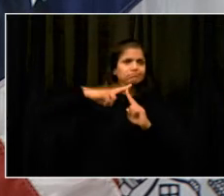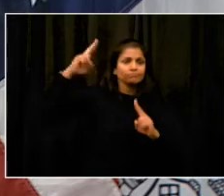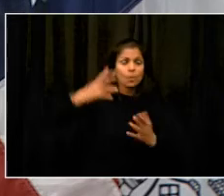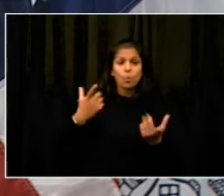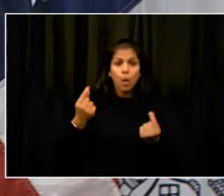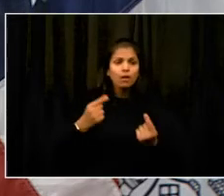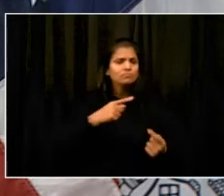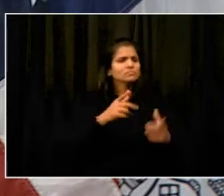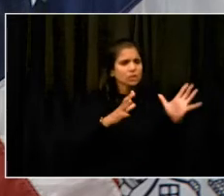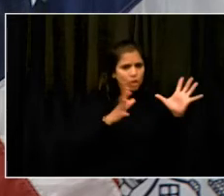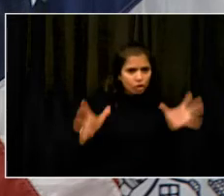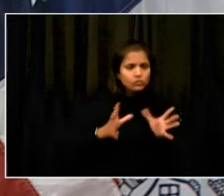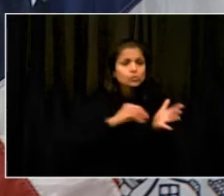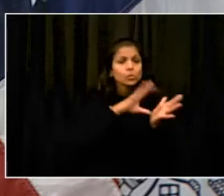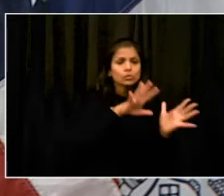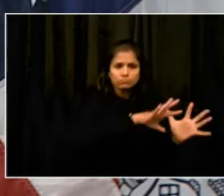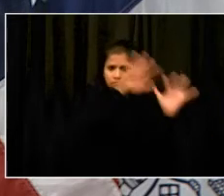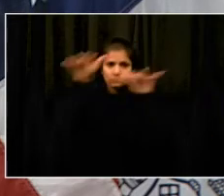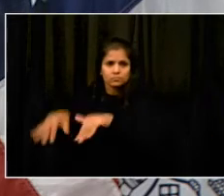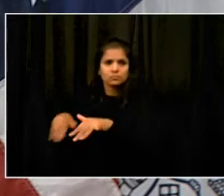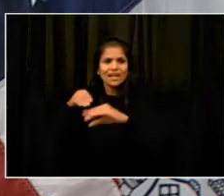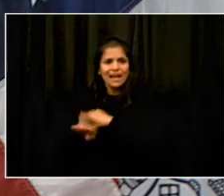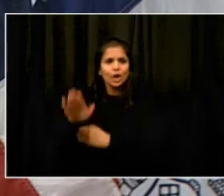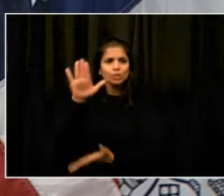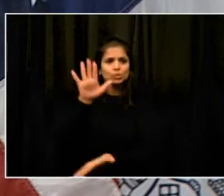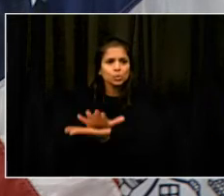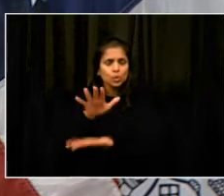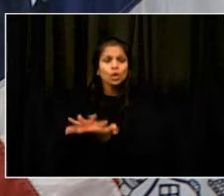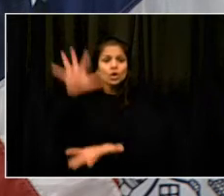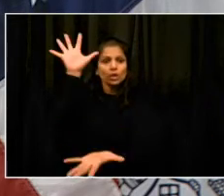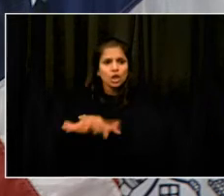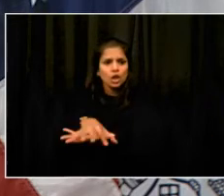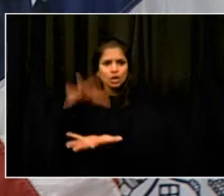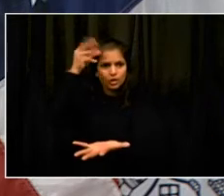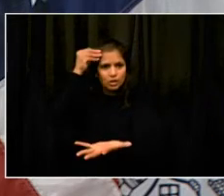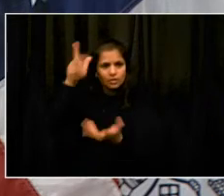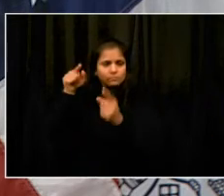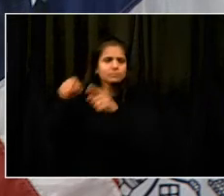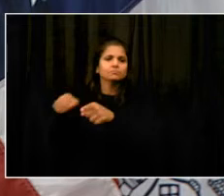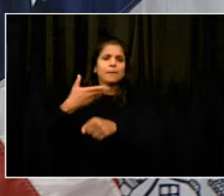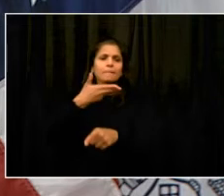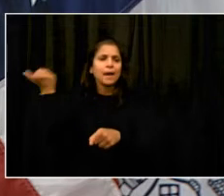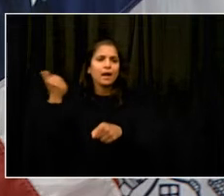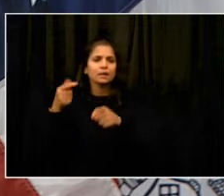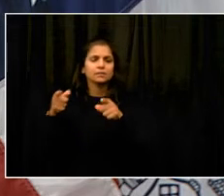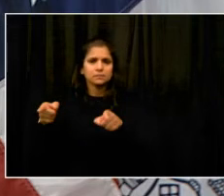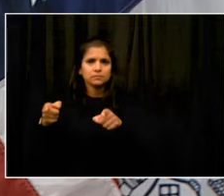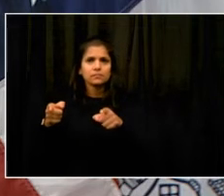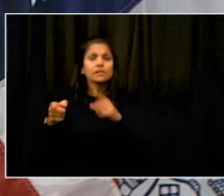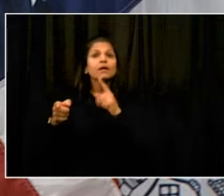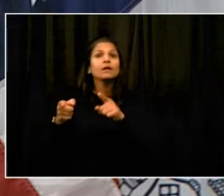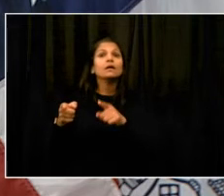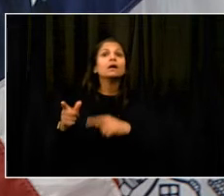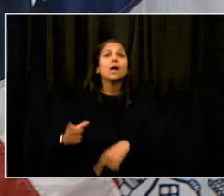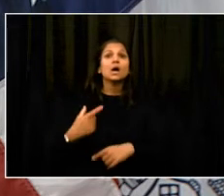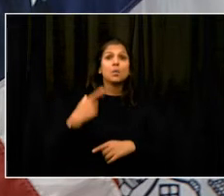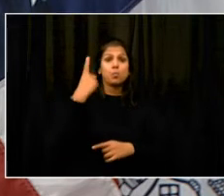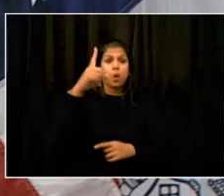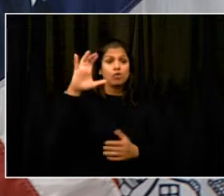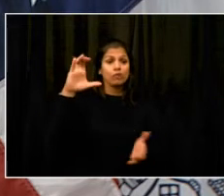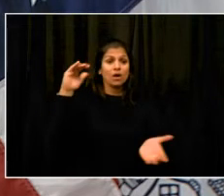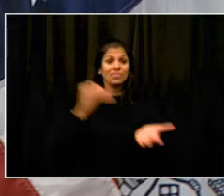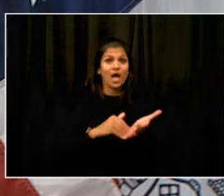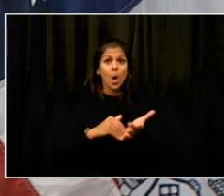City, it would be one of the biggest school systems in the country alone. And we're constantly working to improve remote. But in